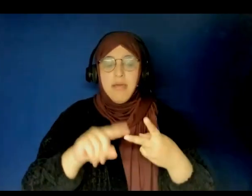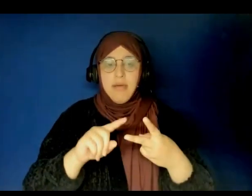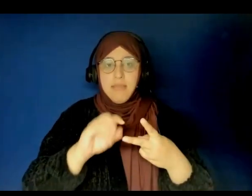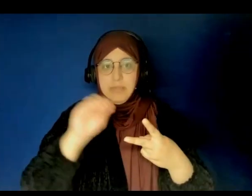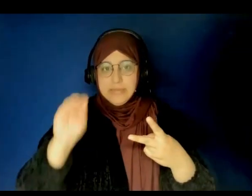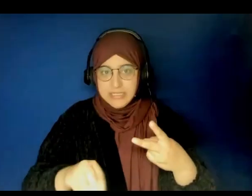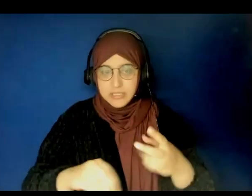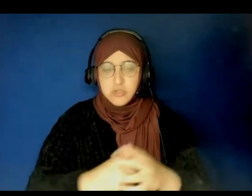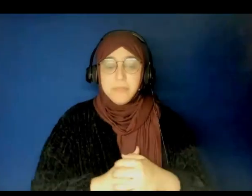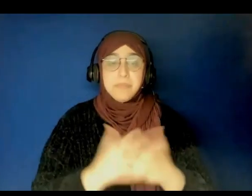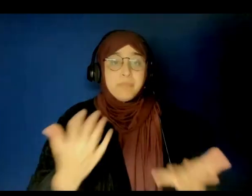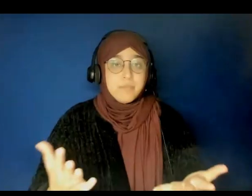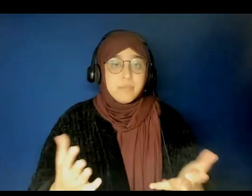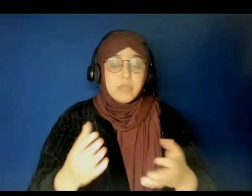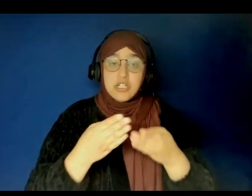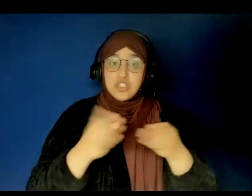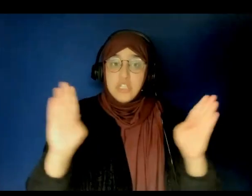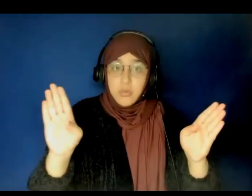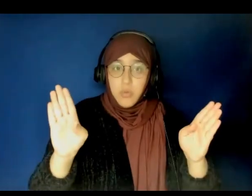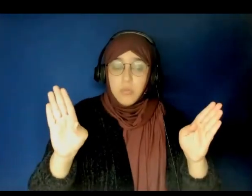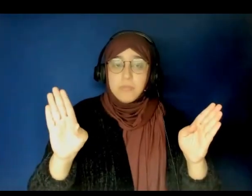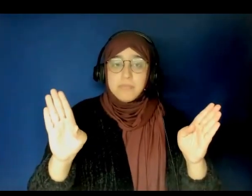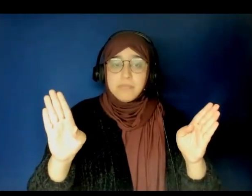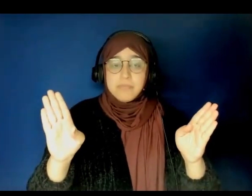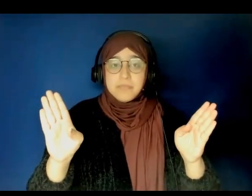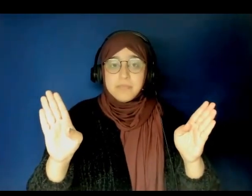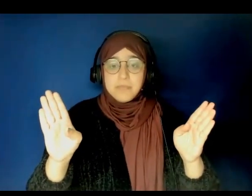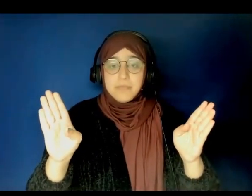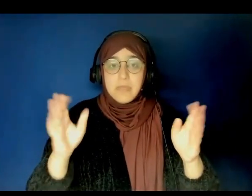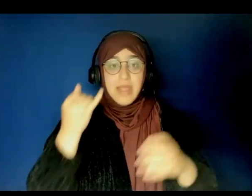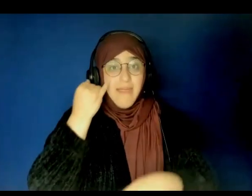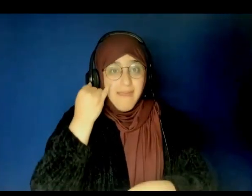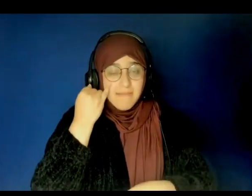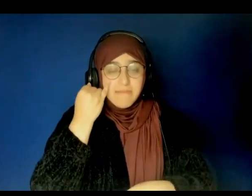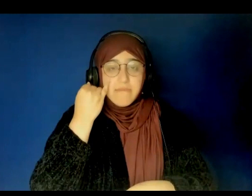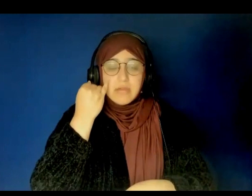So in general, um, if